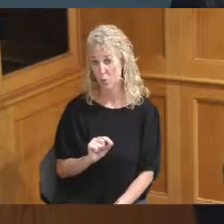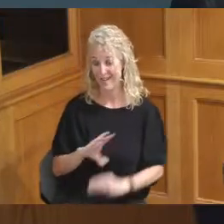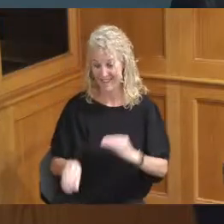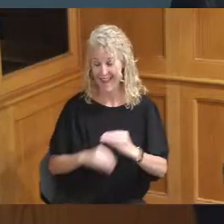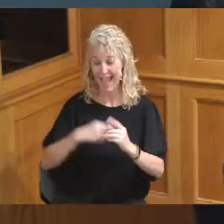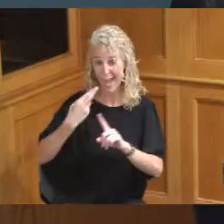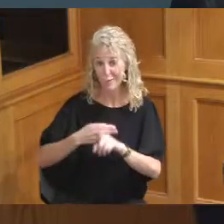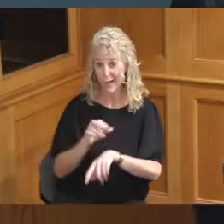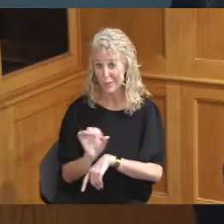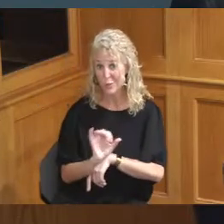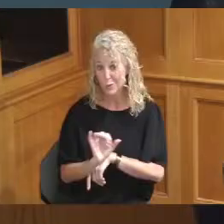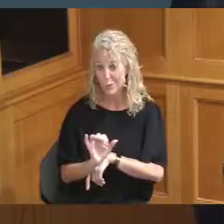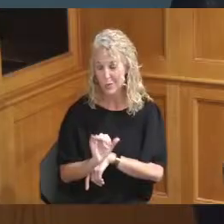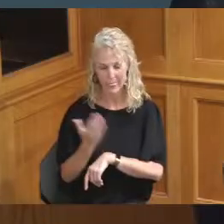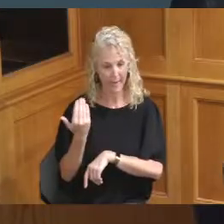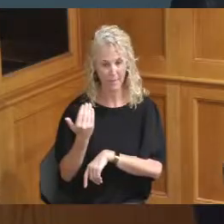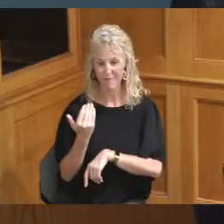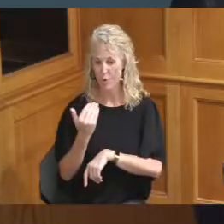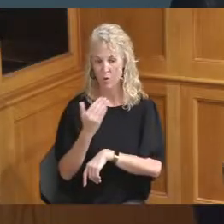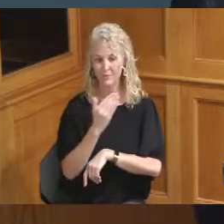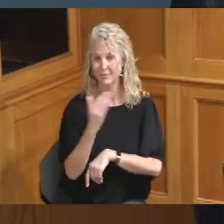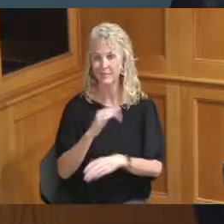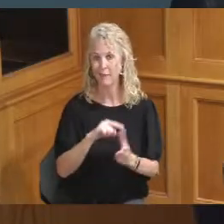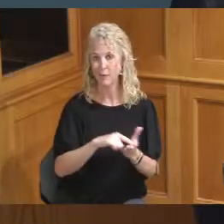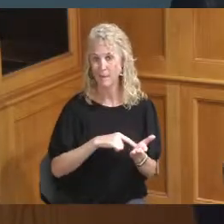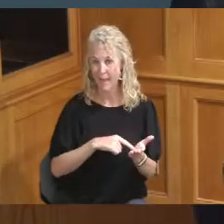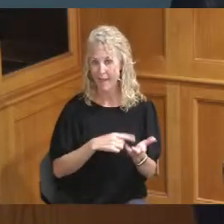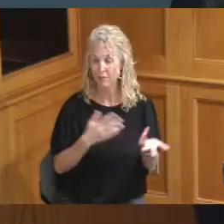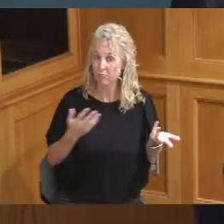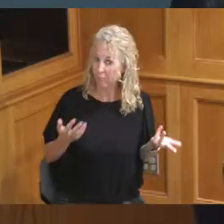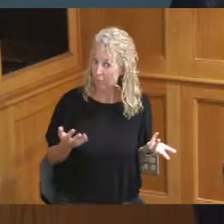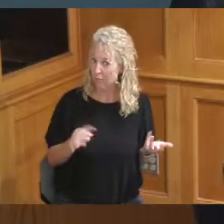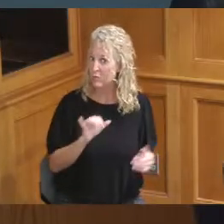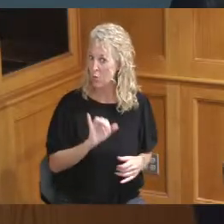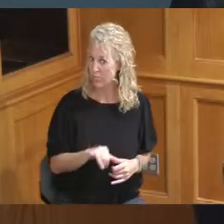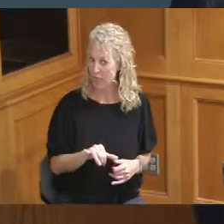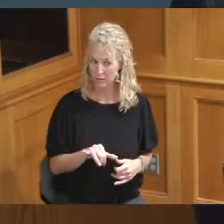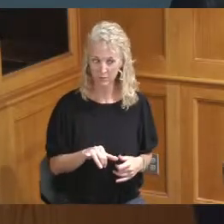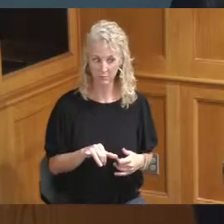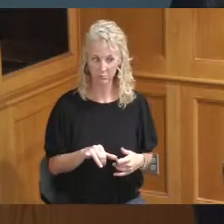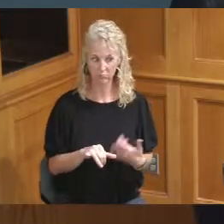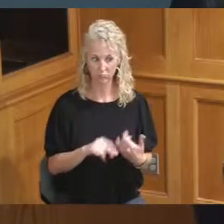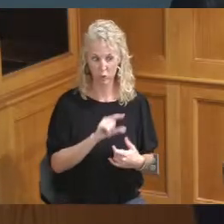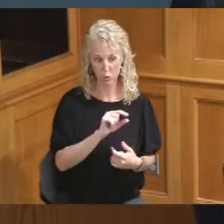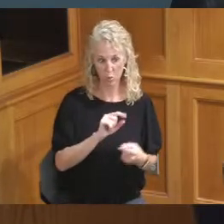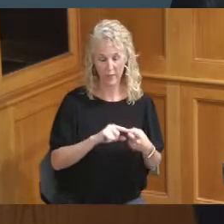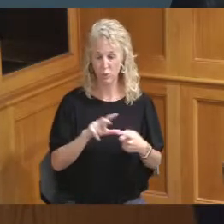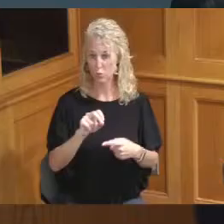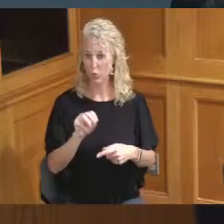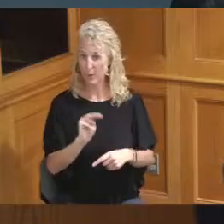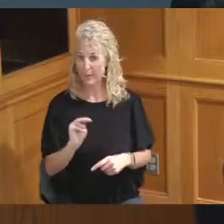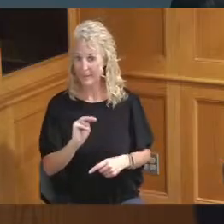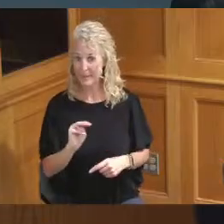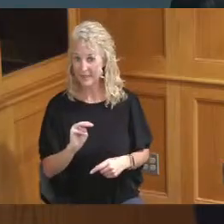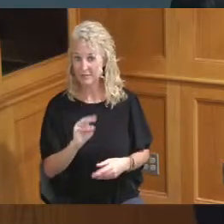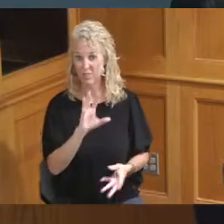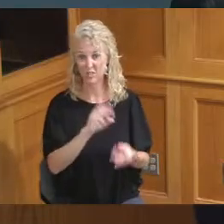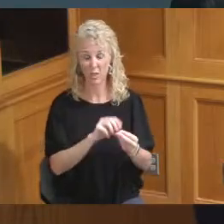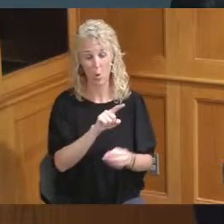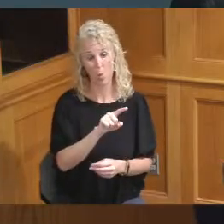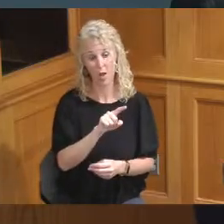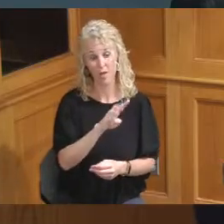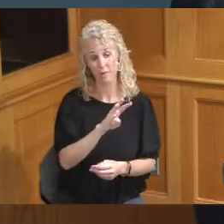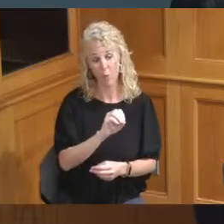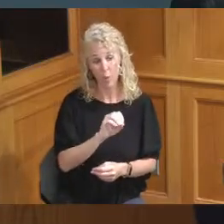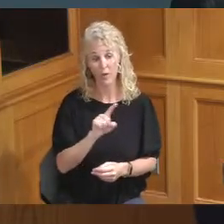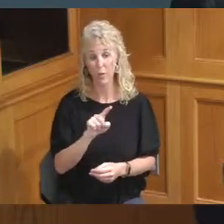rent that we've never seen before, and add that to the total that the team is going to contribute. So I'm up to 150